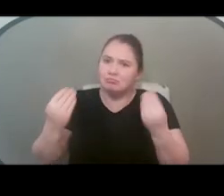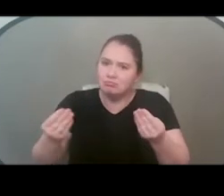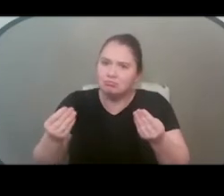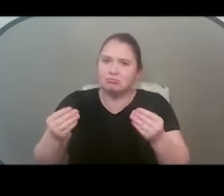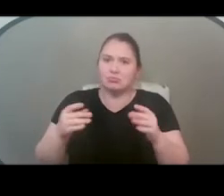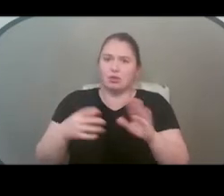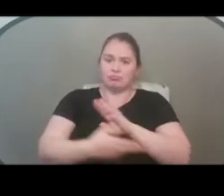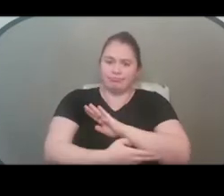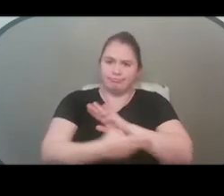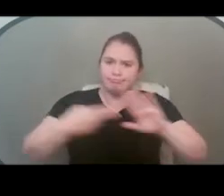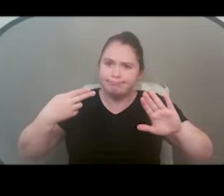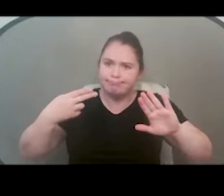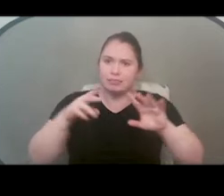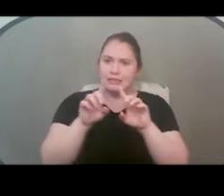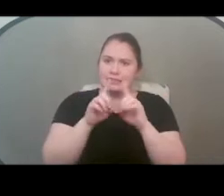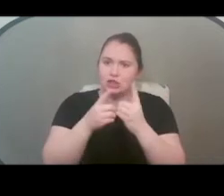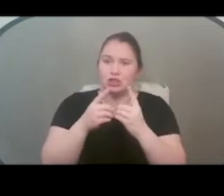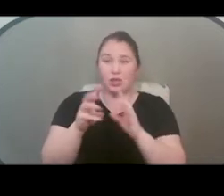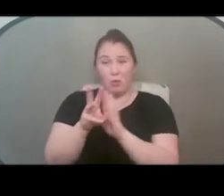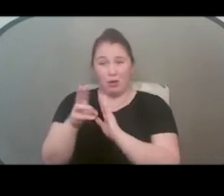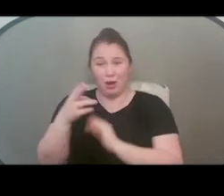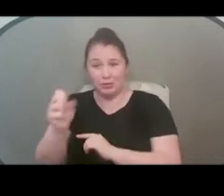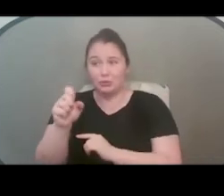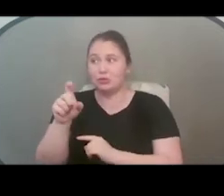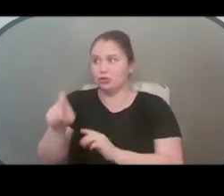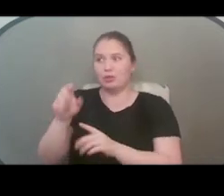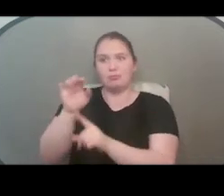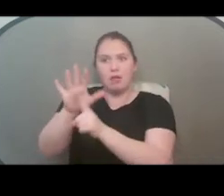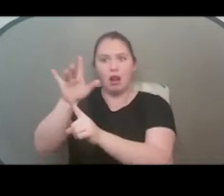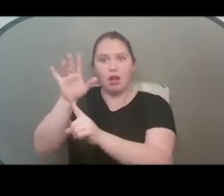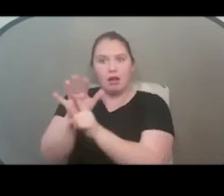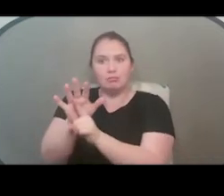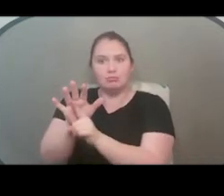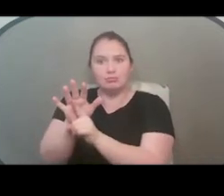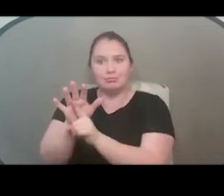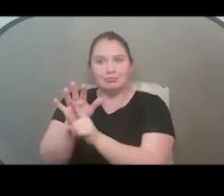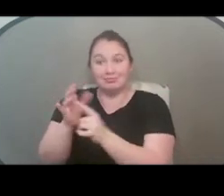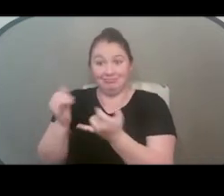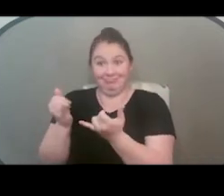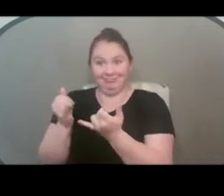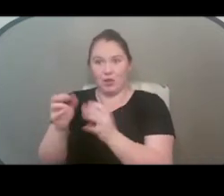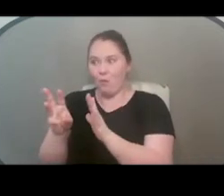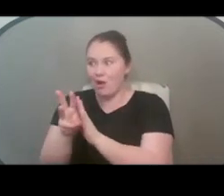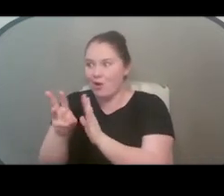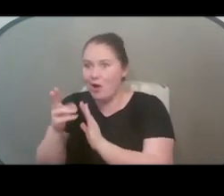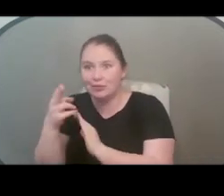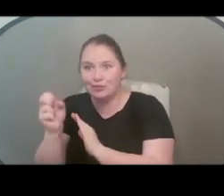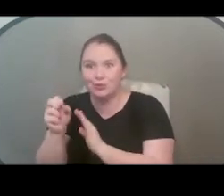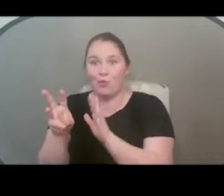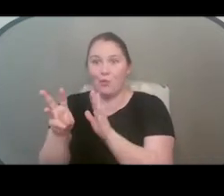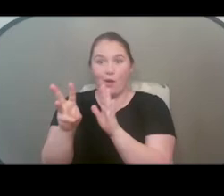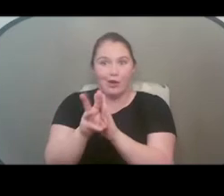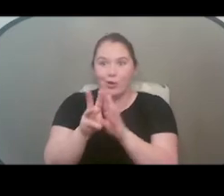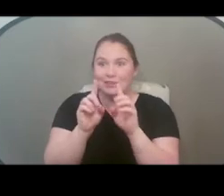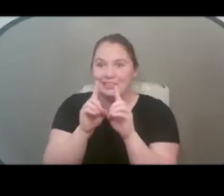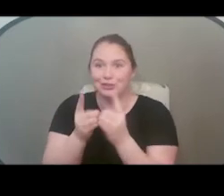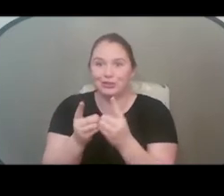And Waco High should be one of the hallmarks of the district. It's named for the city, it's named for the district, it's named for the,